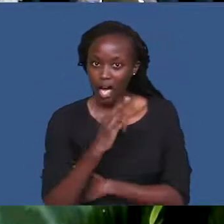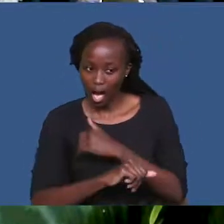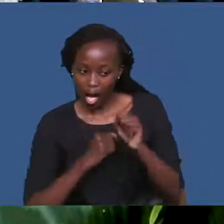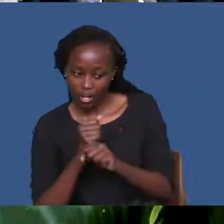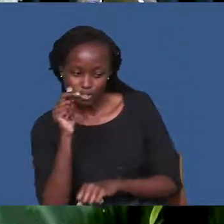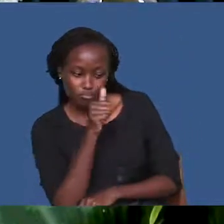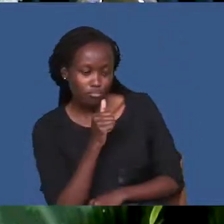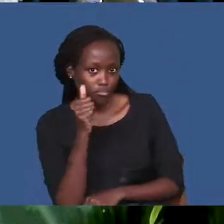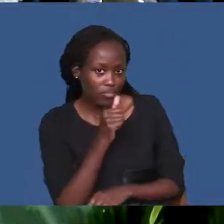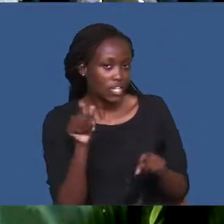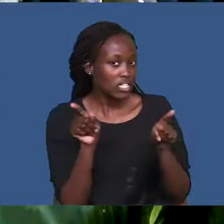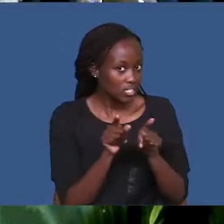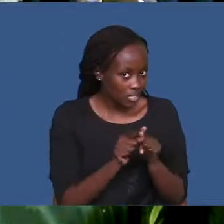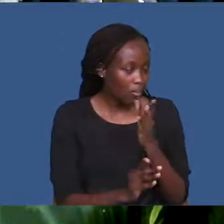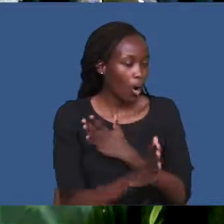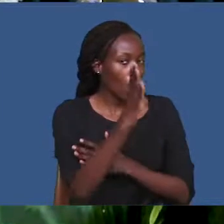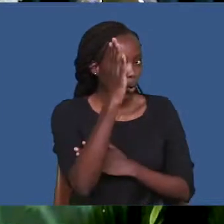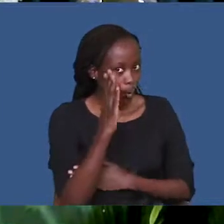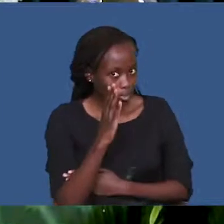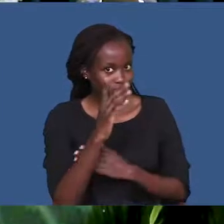and he shall reward us greatly.